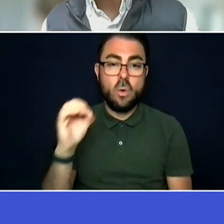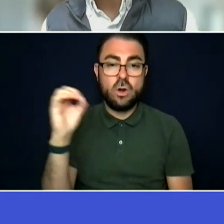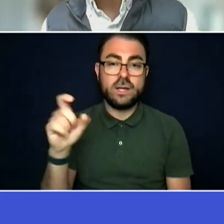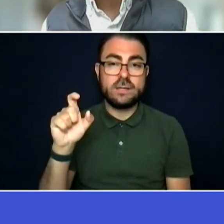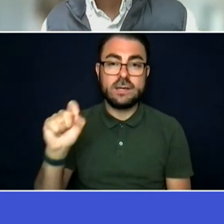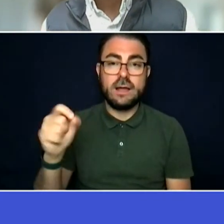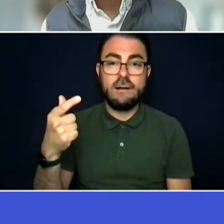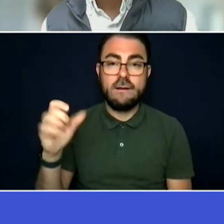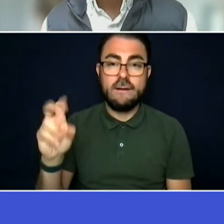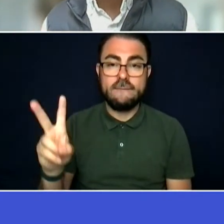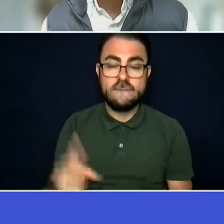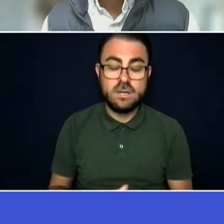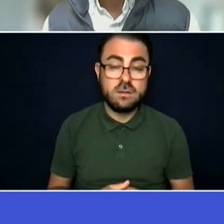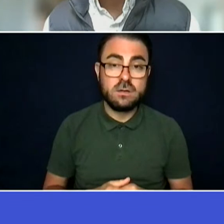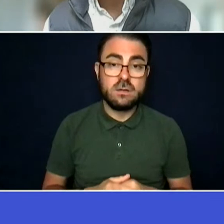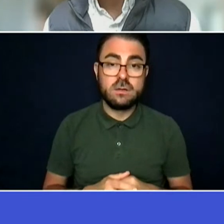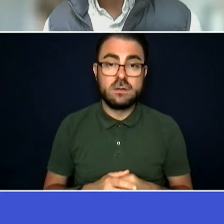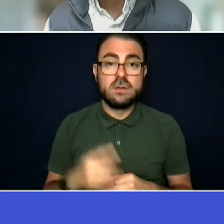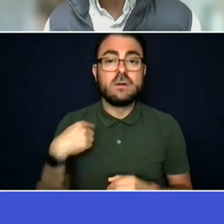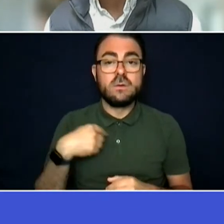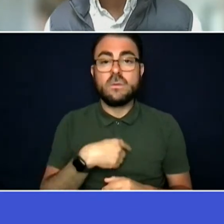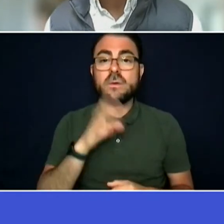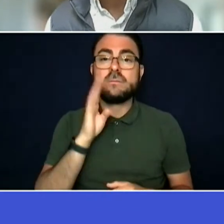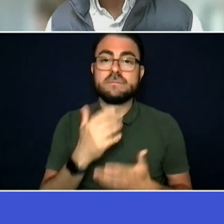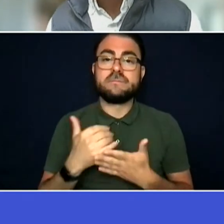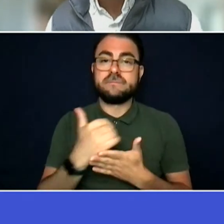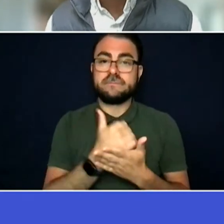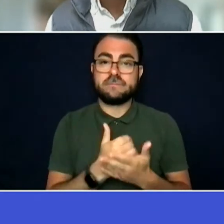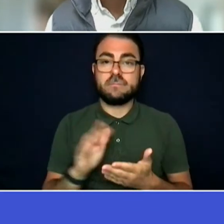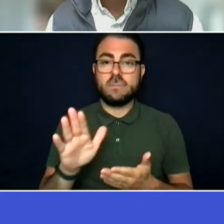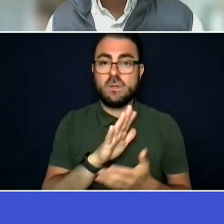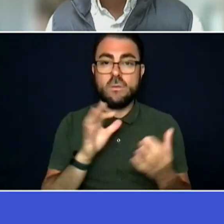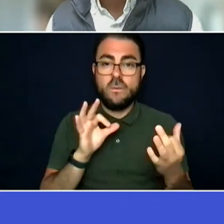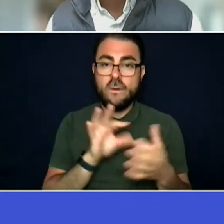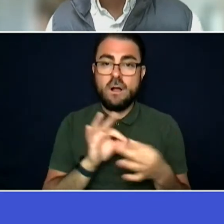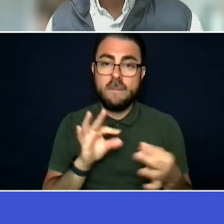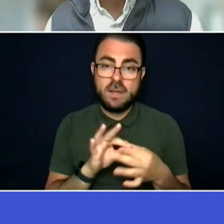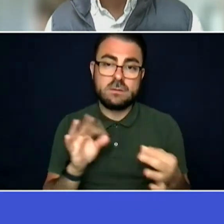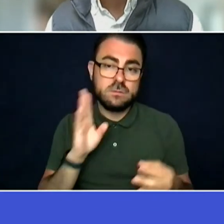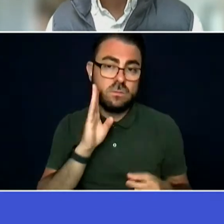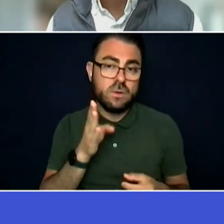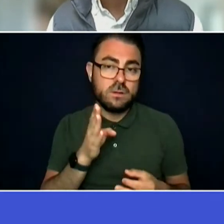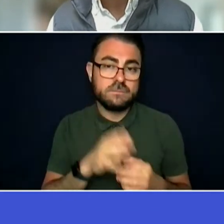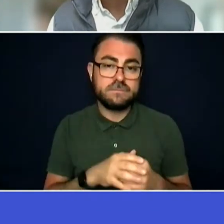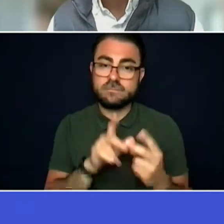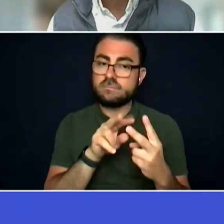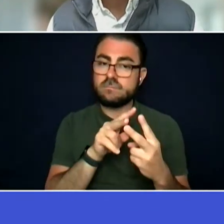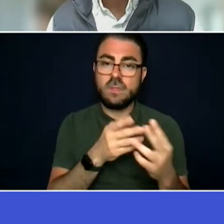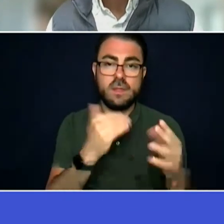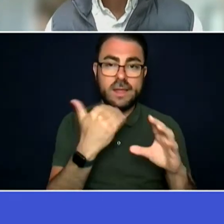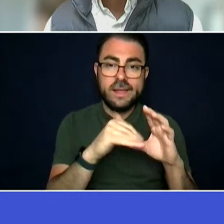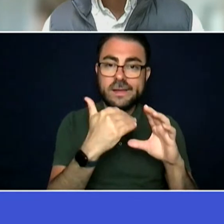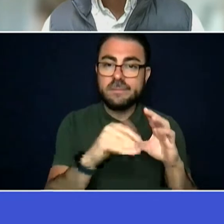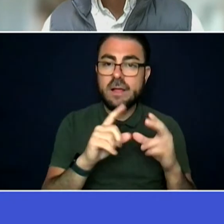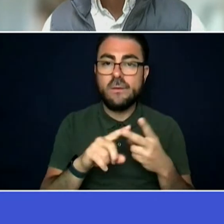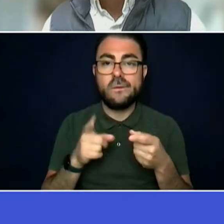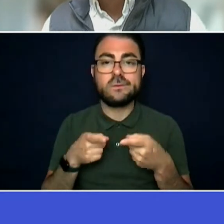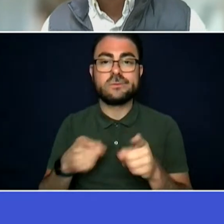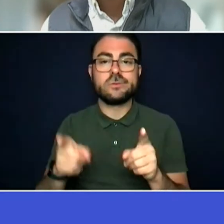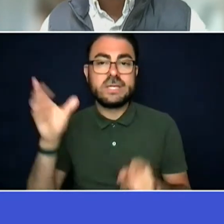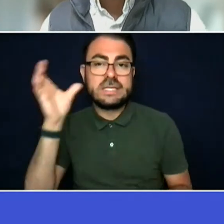review. But we'll take your comments. They're equally valuable via email or through the listening session as well.